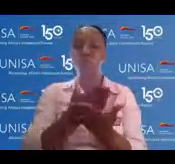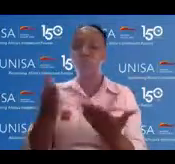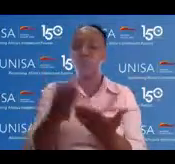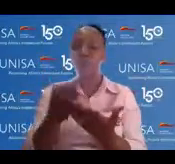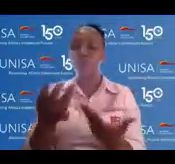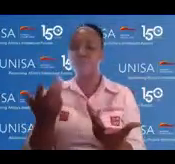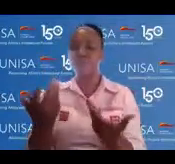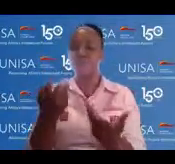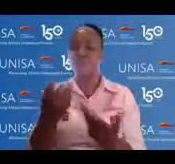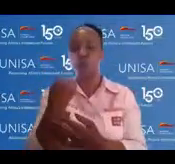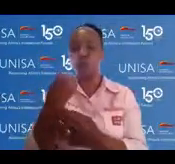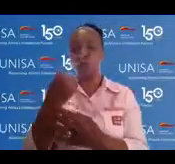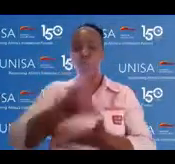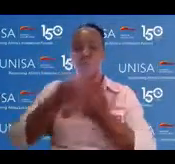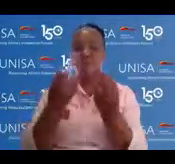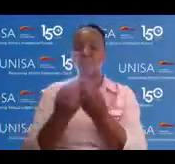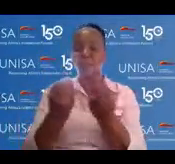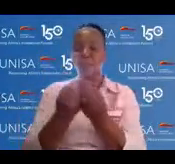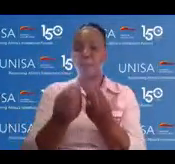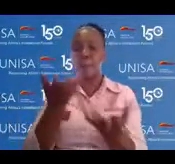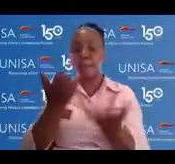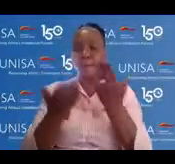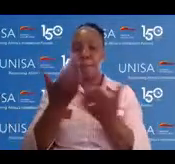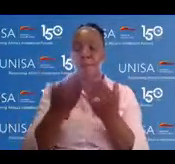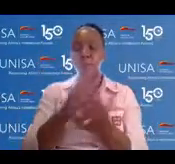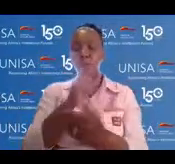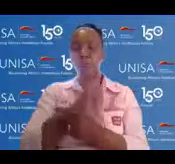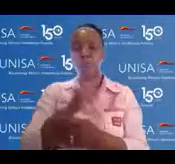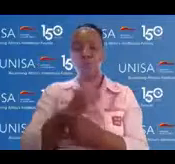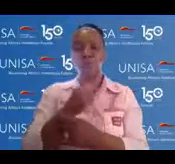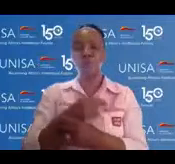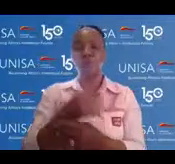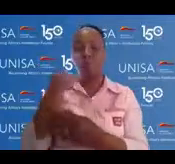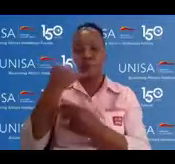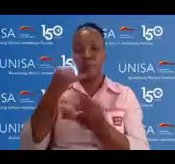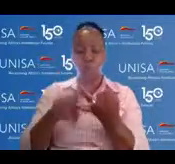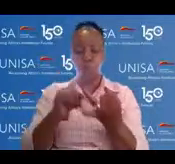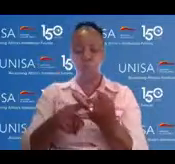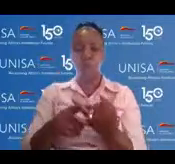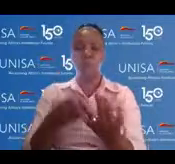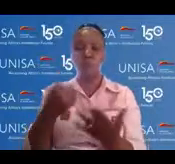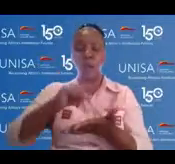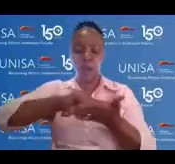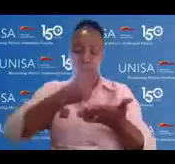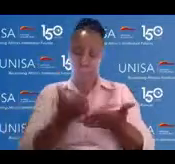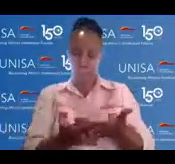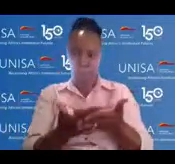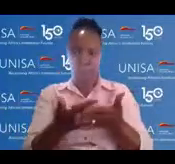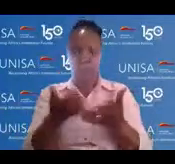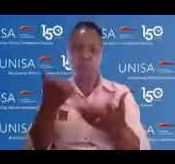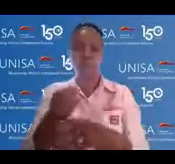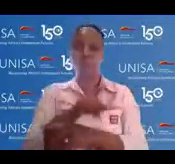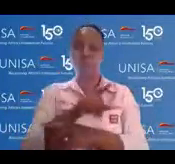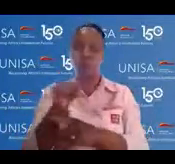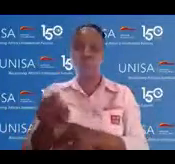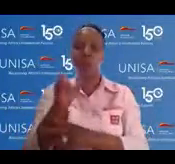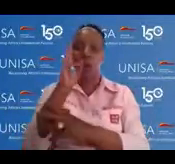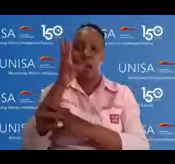devices, in other words, you've got a smartphone and you also have a laptop, you will be accessing